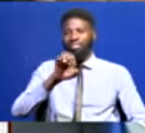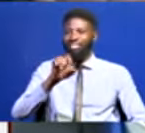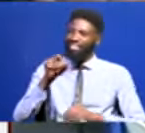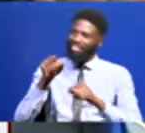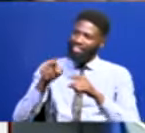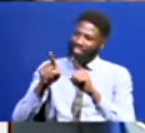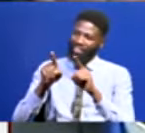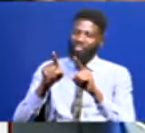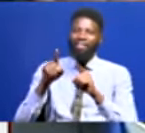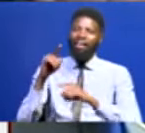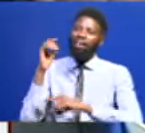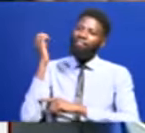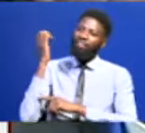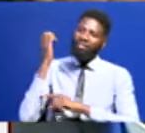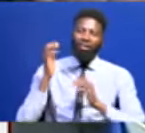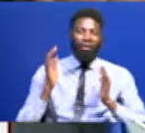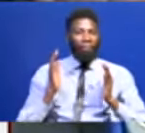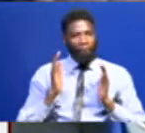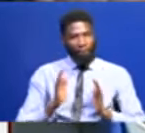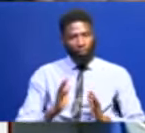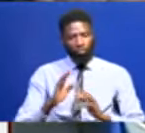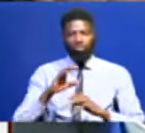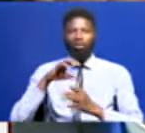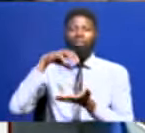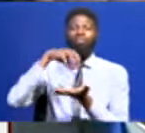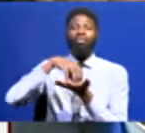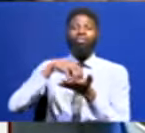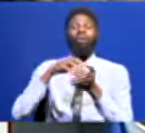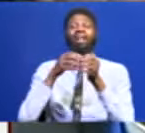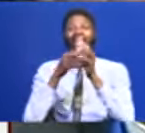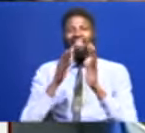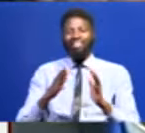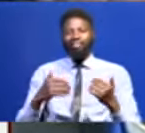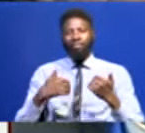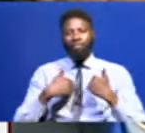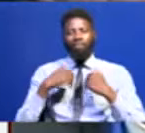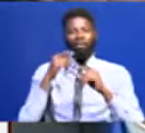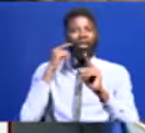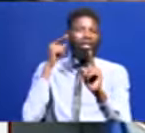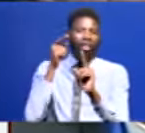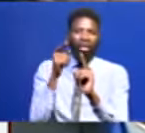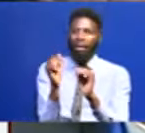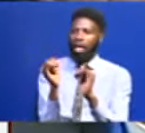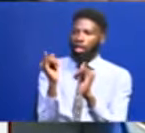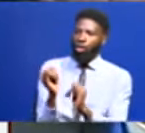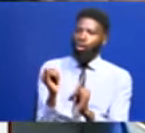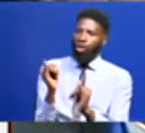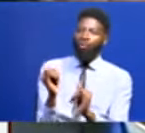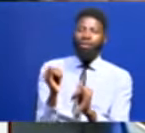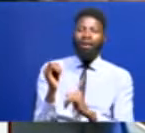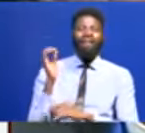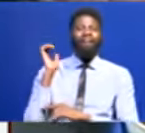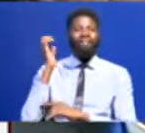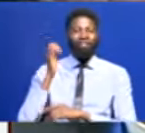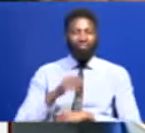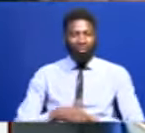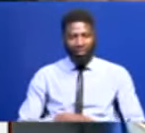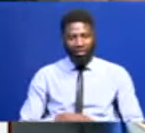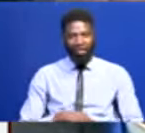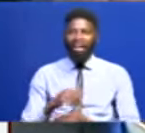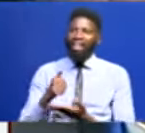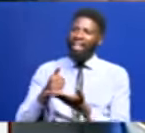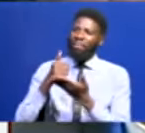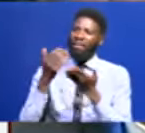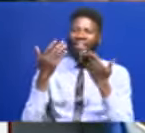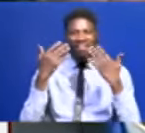evangelist and held leadership positions to all upcoming evangelists. She has helped to administer